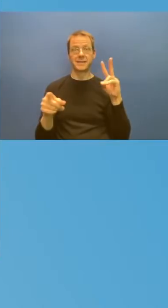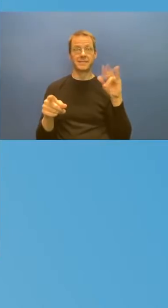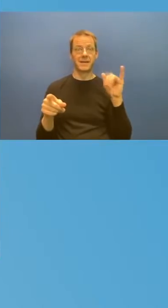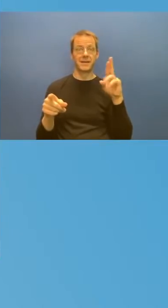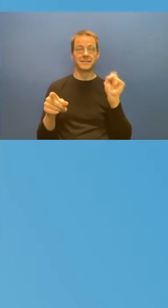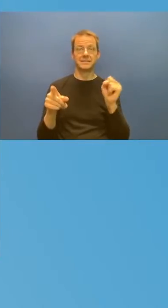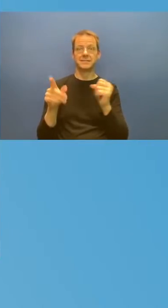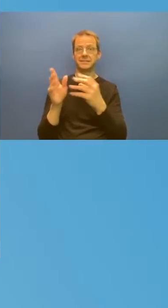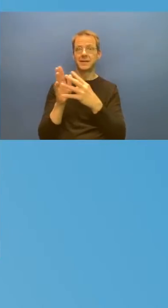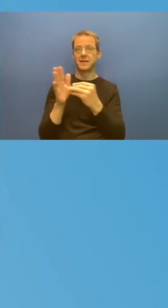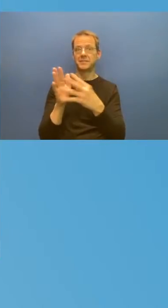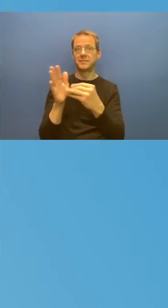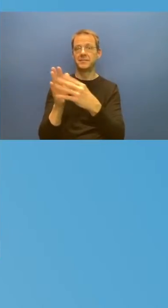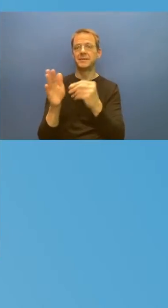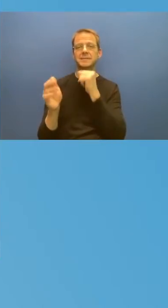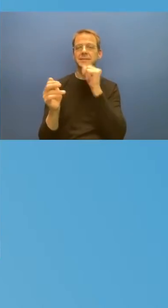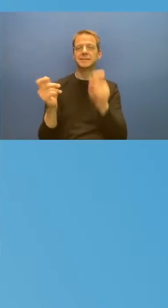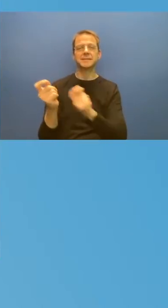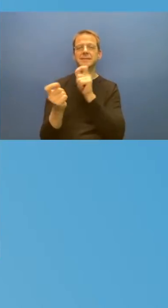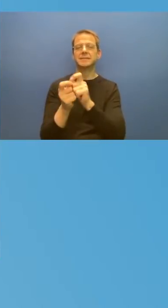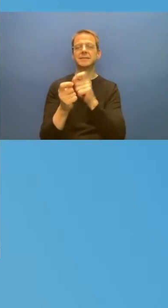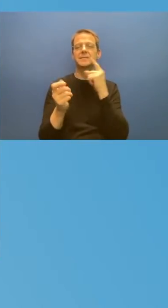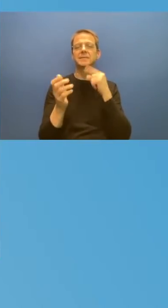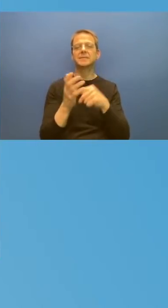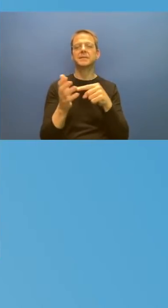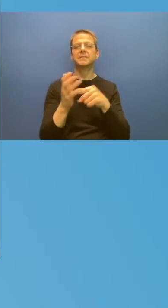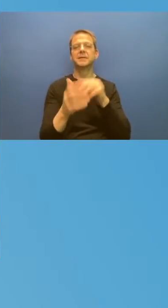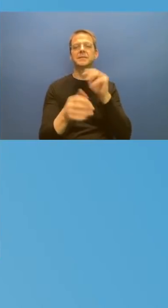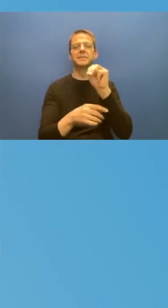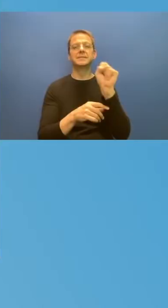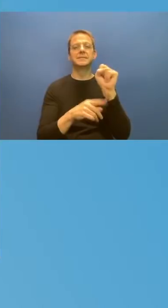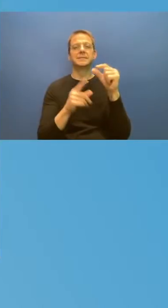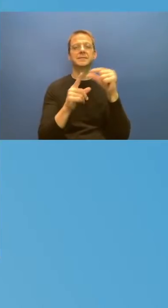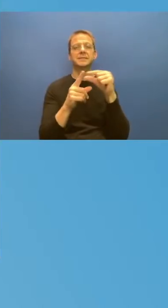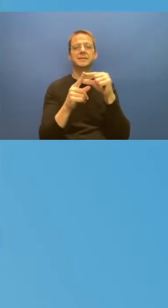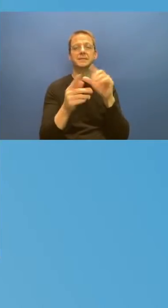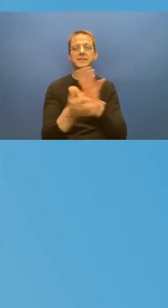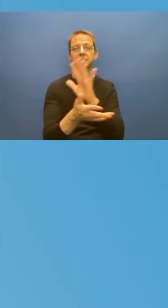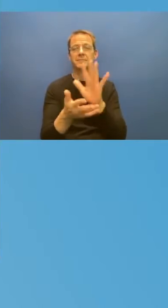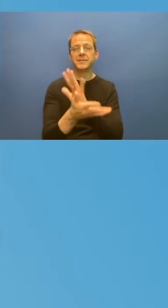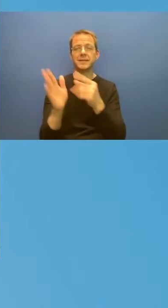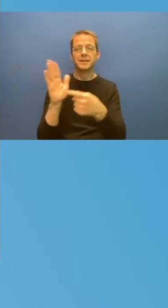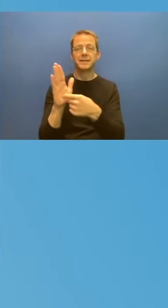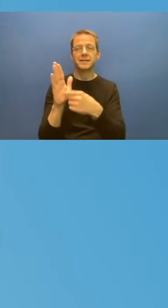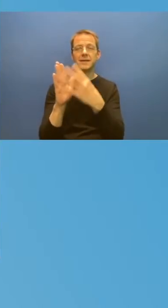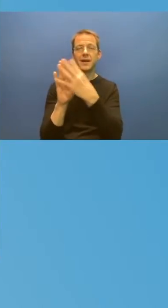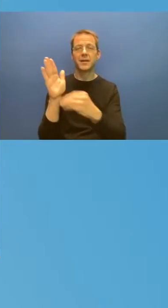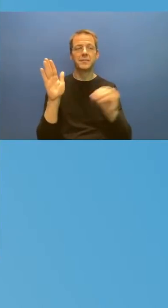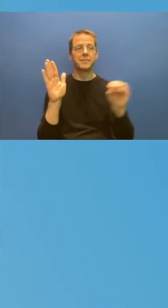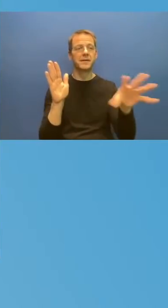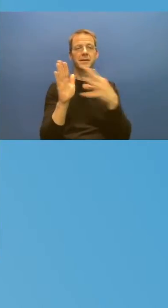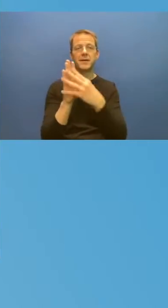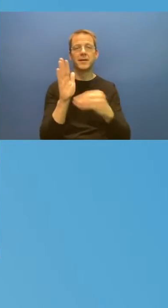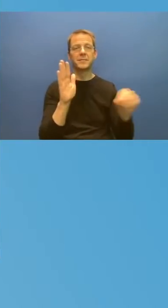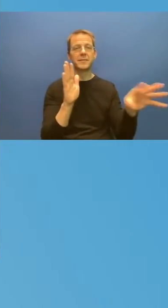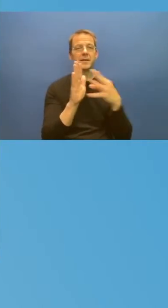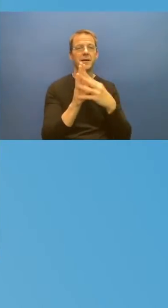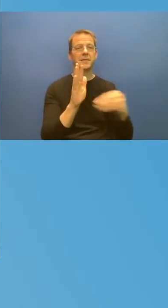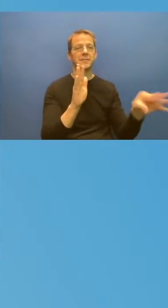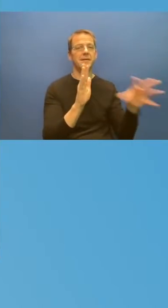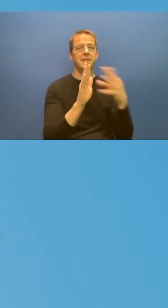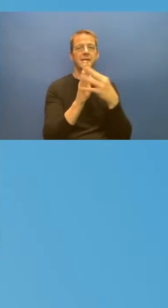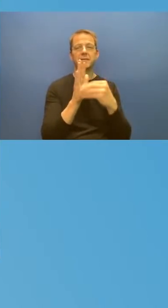producing copies upon itself, that spell check is not necessarily very good. Sometimes it's completely absent.